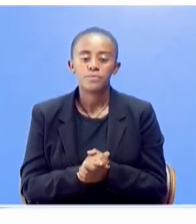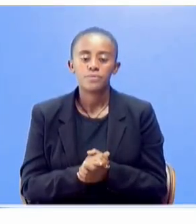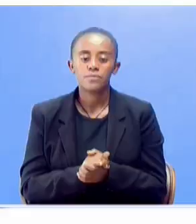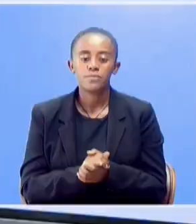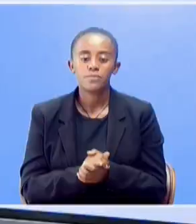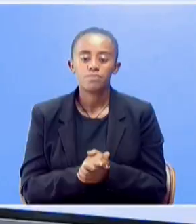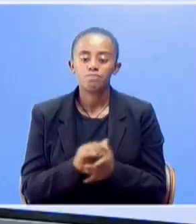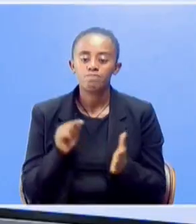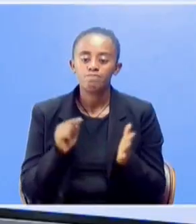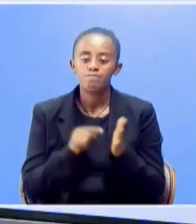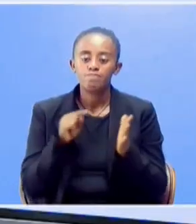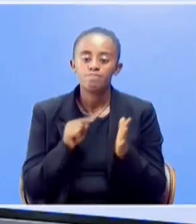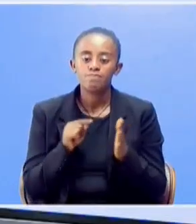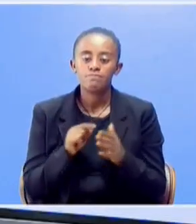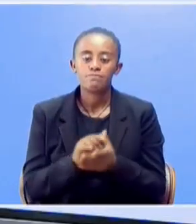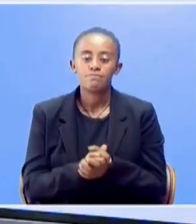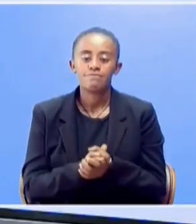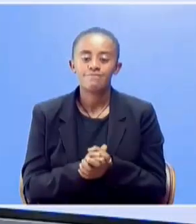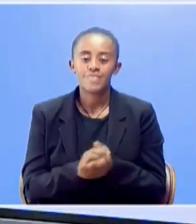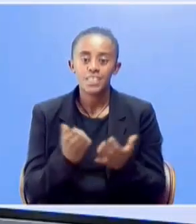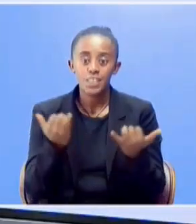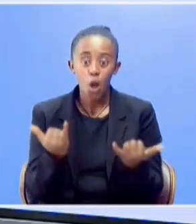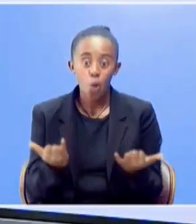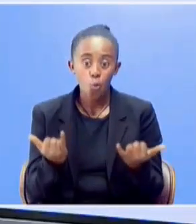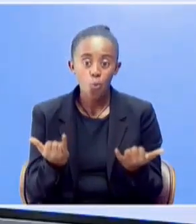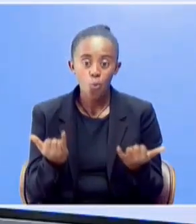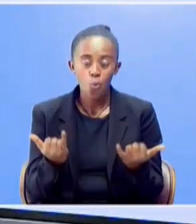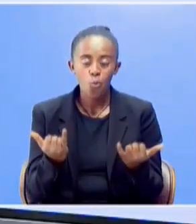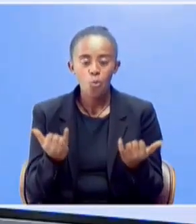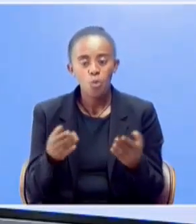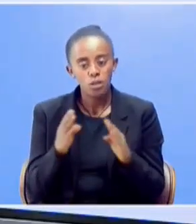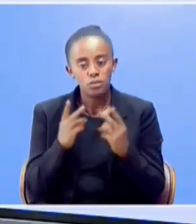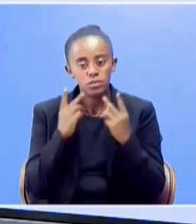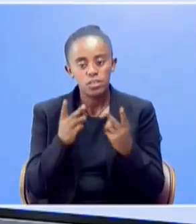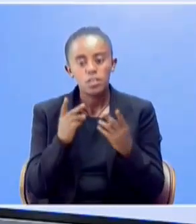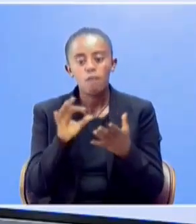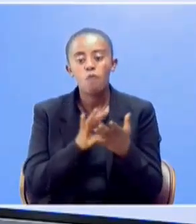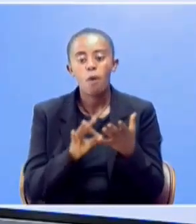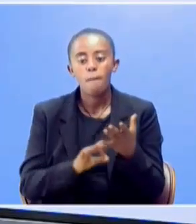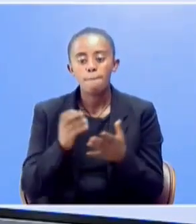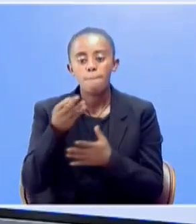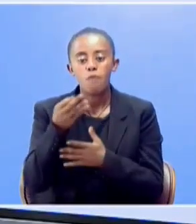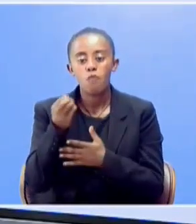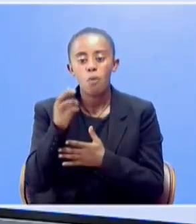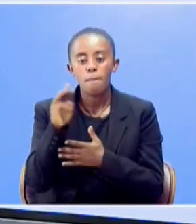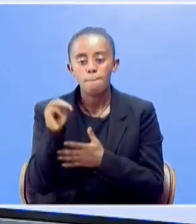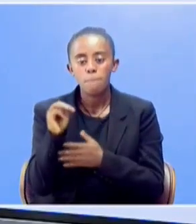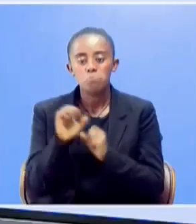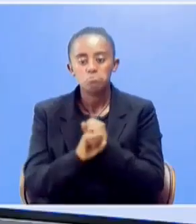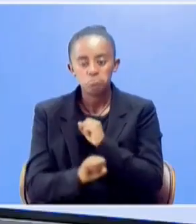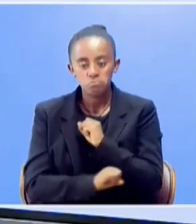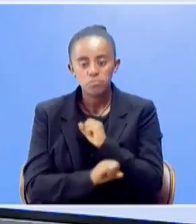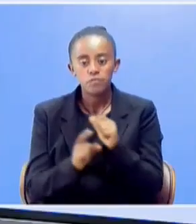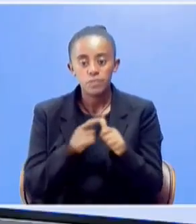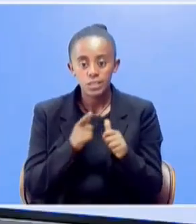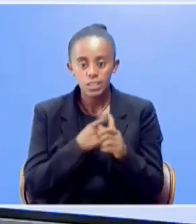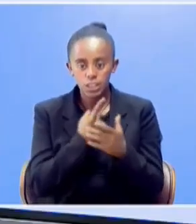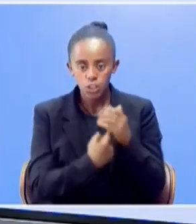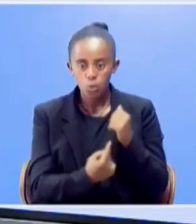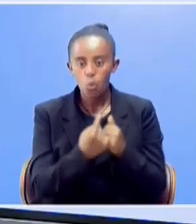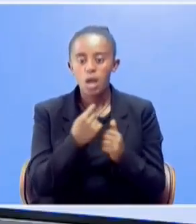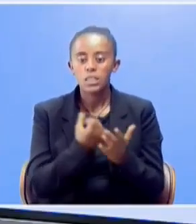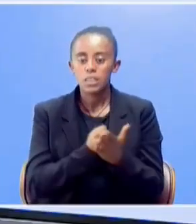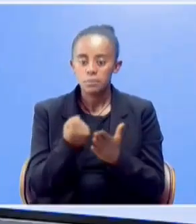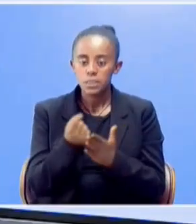Full stop. Now, let us see the form. The first one with a singular subject, she